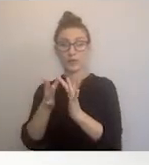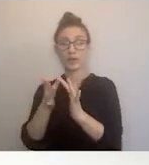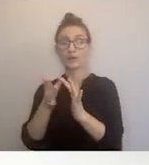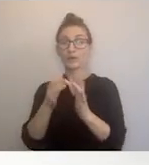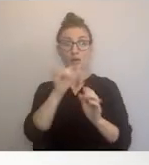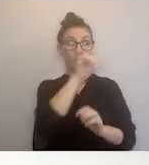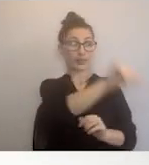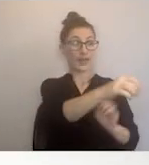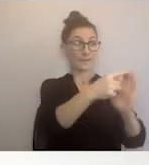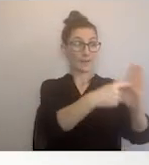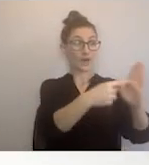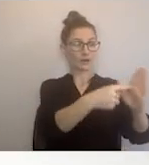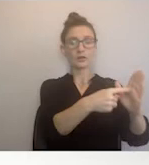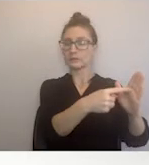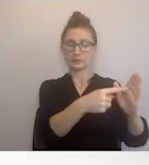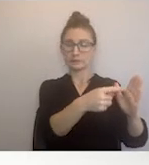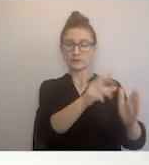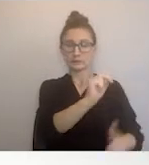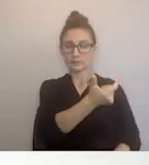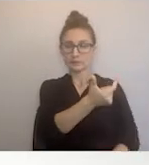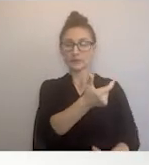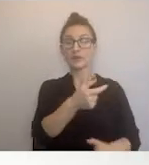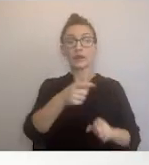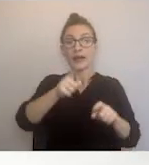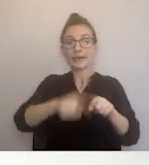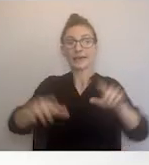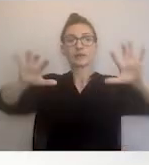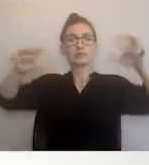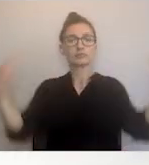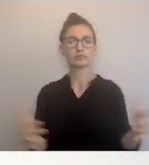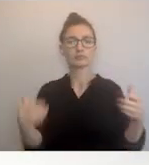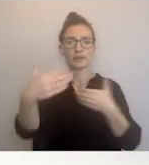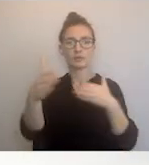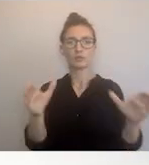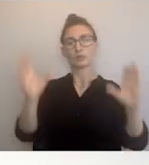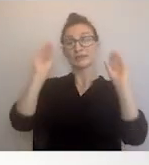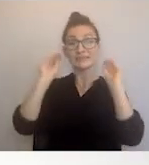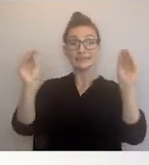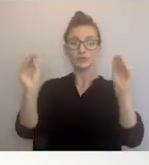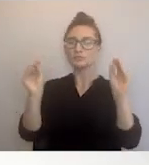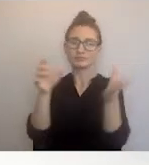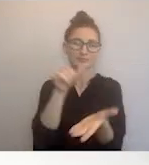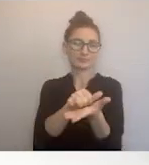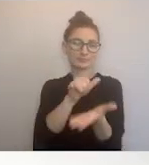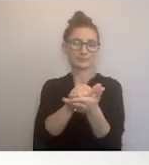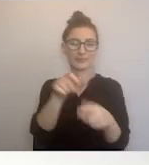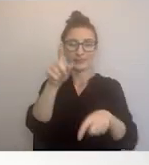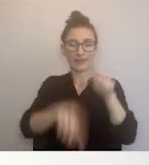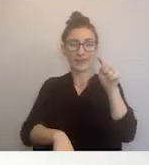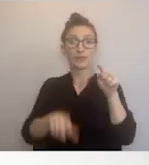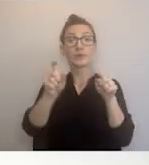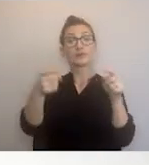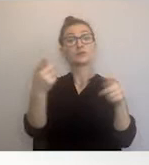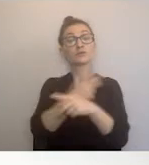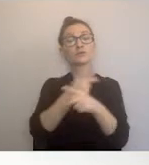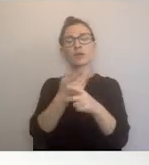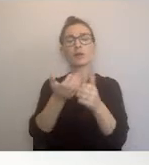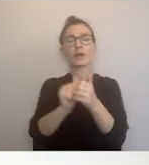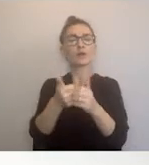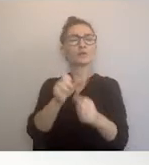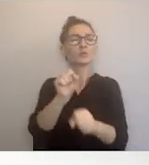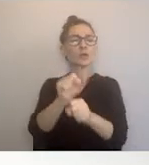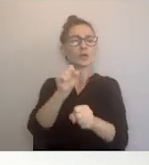knew that we had everything that was in our current model was no longer going to work because I can't gather students in a room and teach. So we had to move to something that would